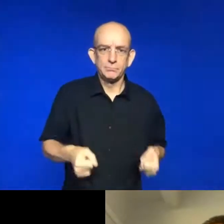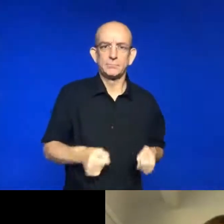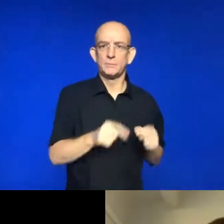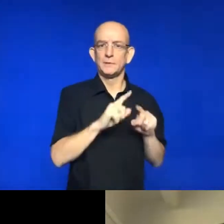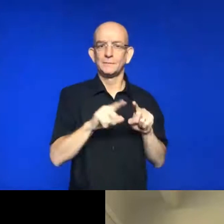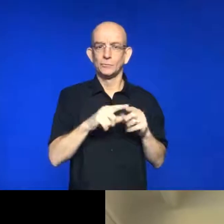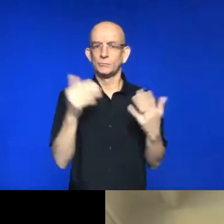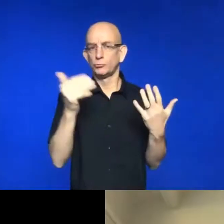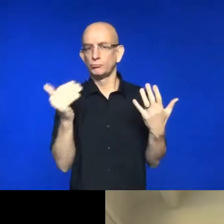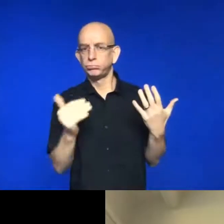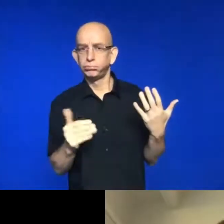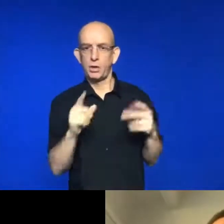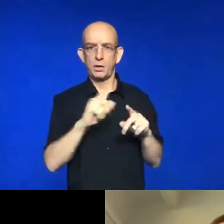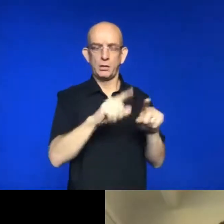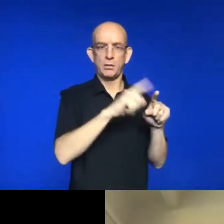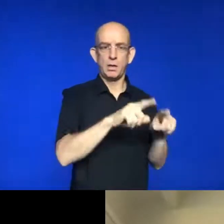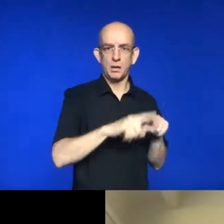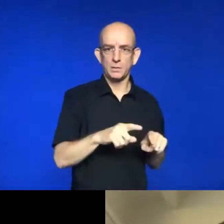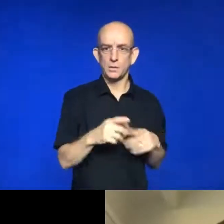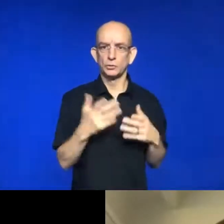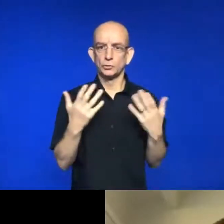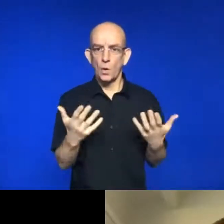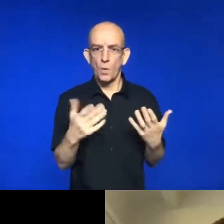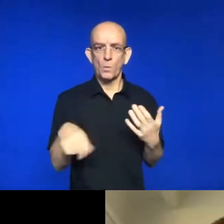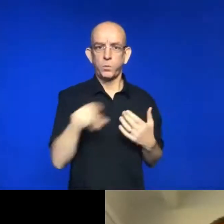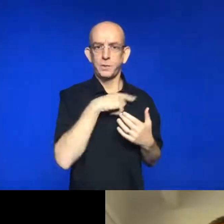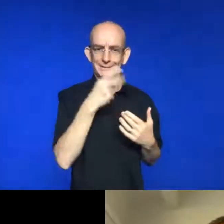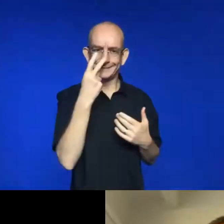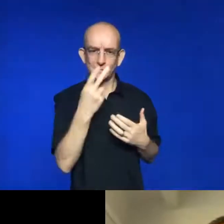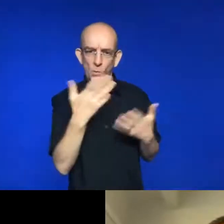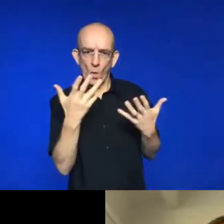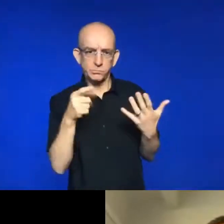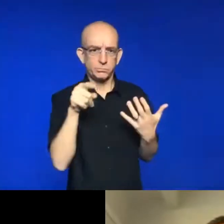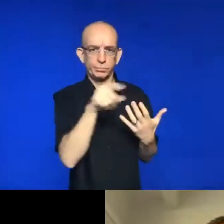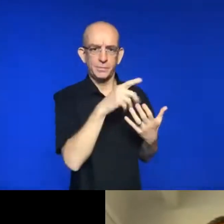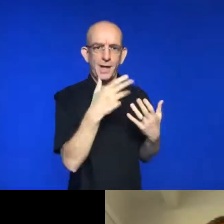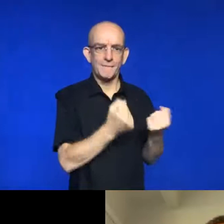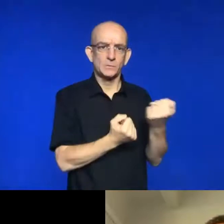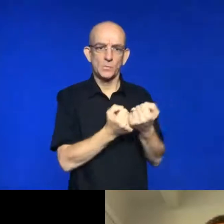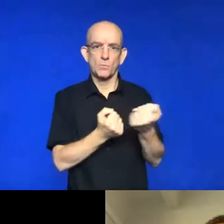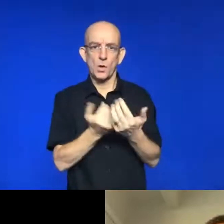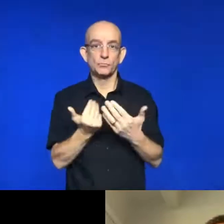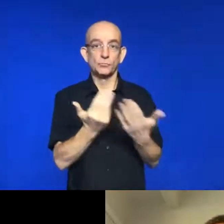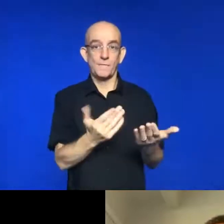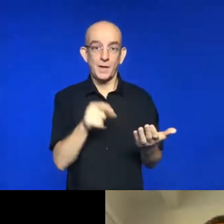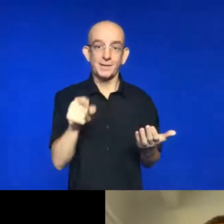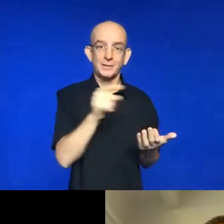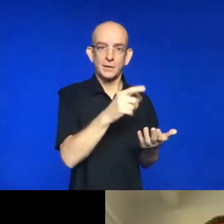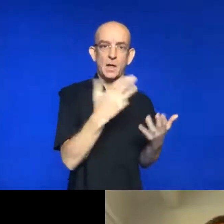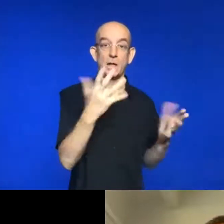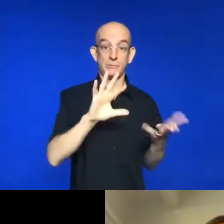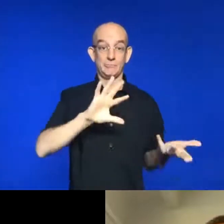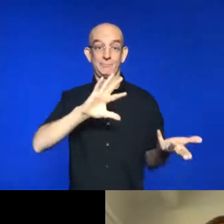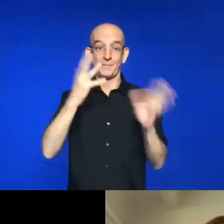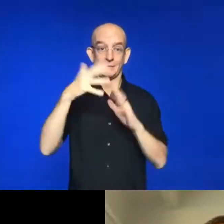cyclone or a pandemic, you will be in a much better position to provide this support. Another element that is